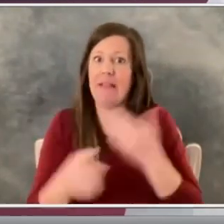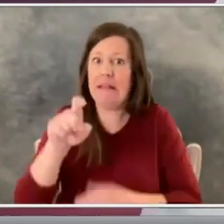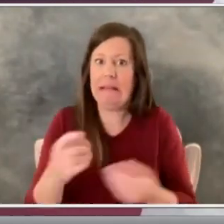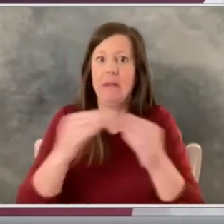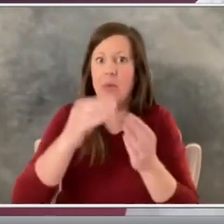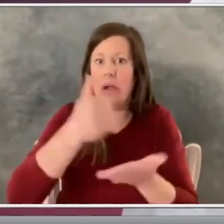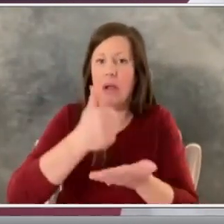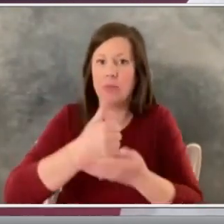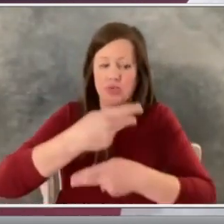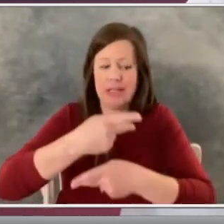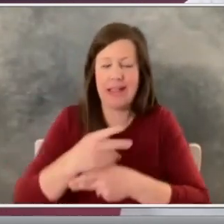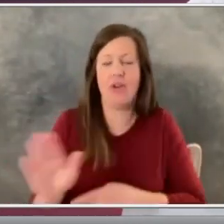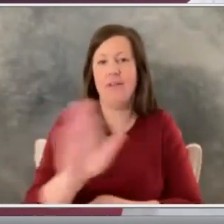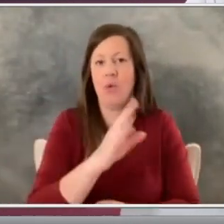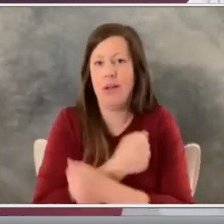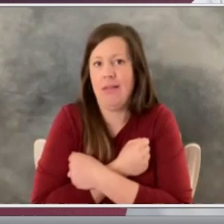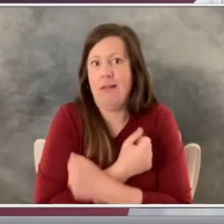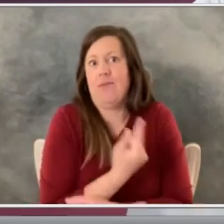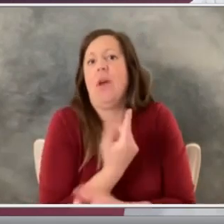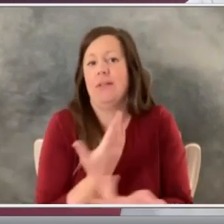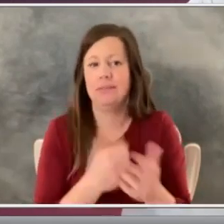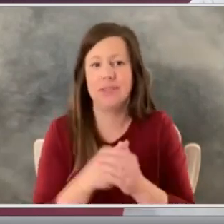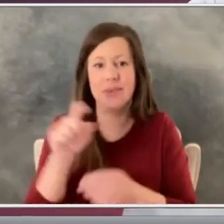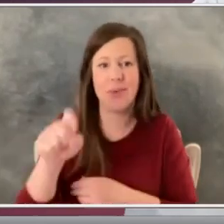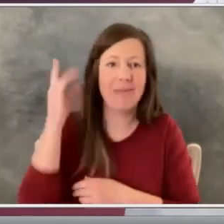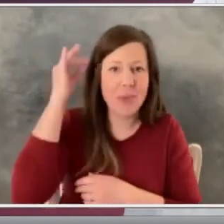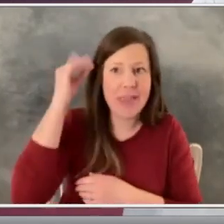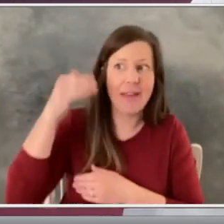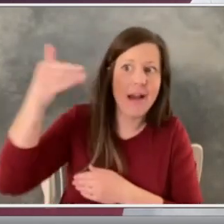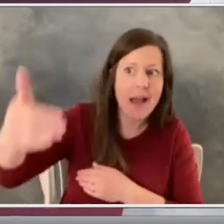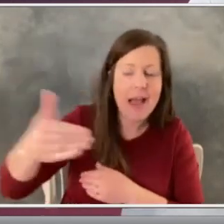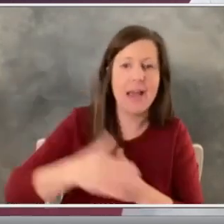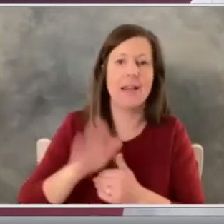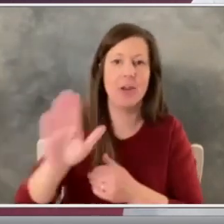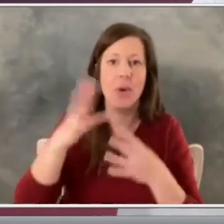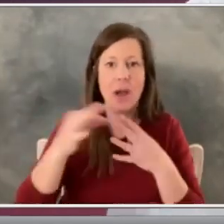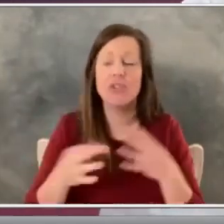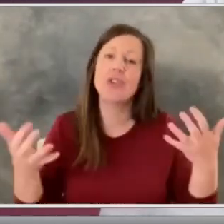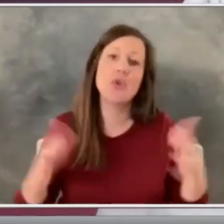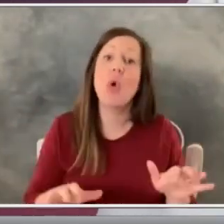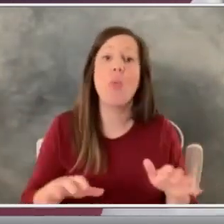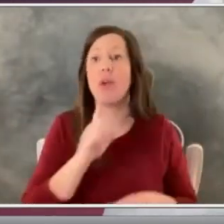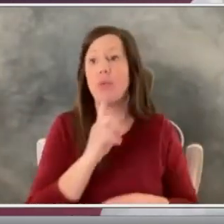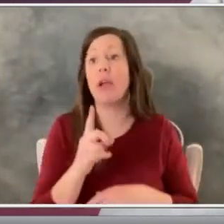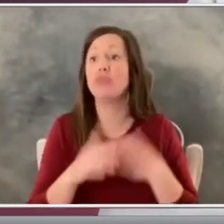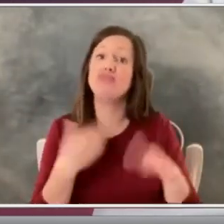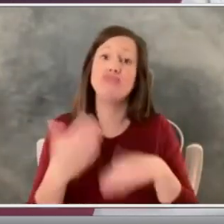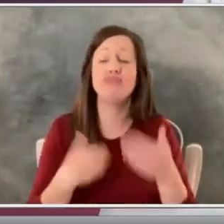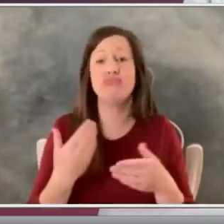one. And so think ahead. Think about what your options are. What you don't want to do is have a crisis, somebody go in the